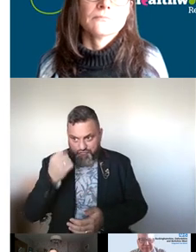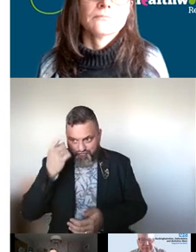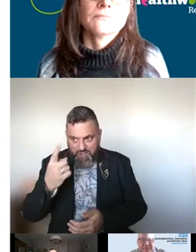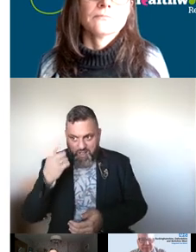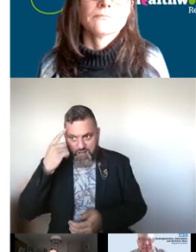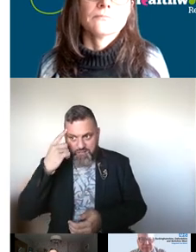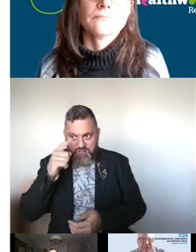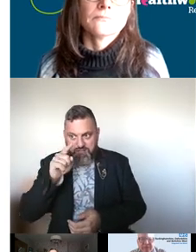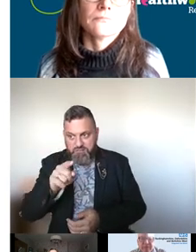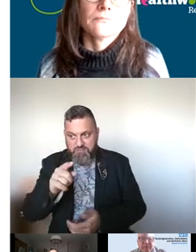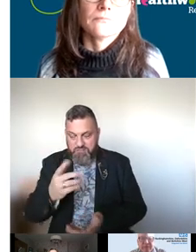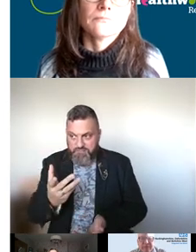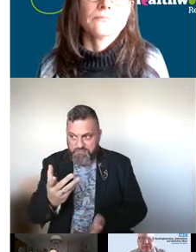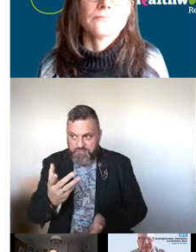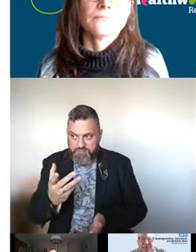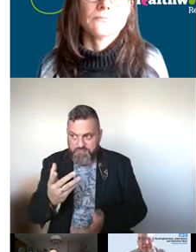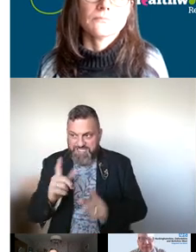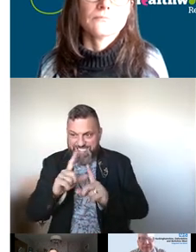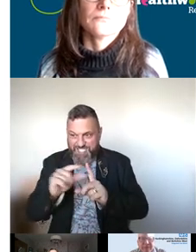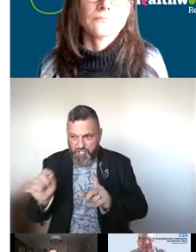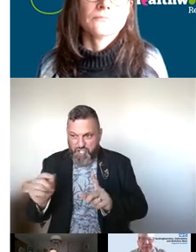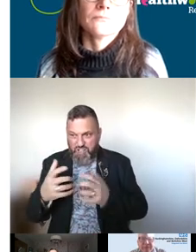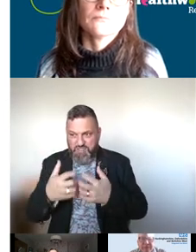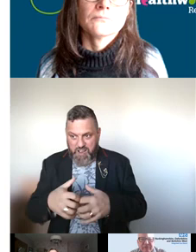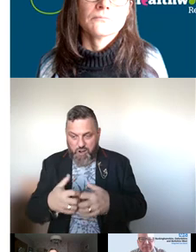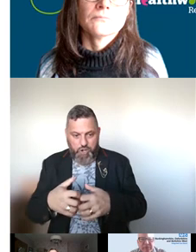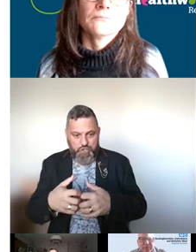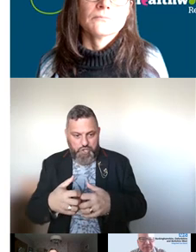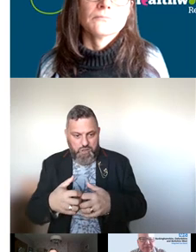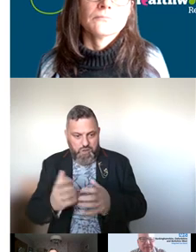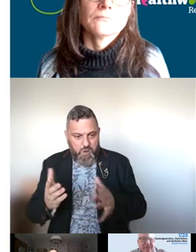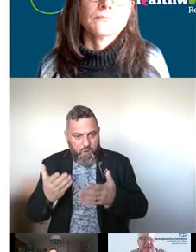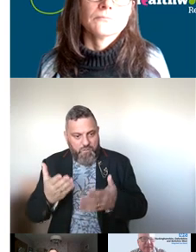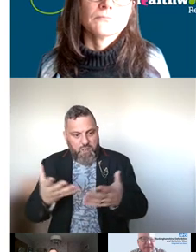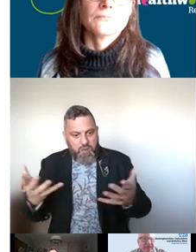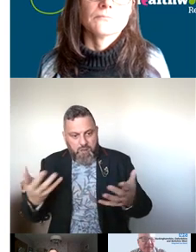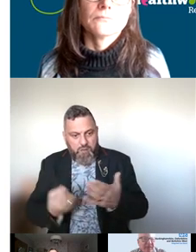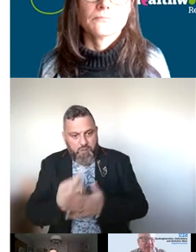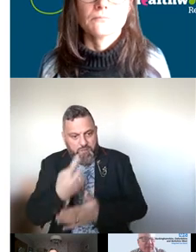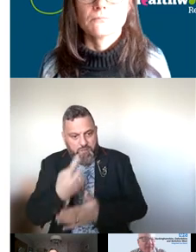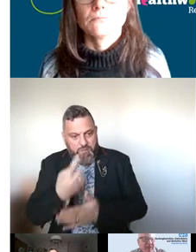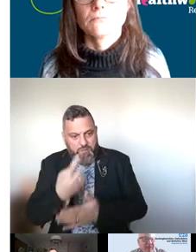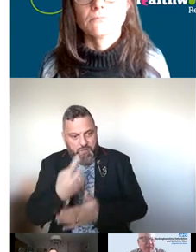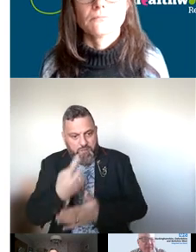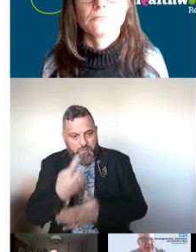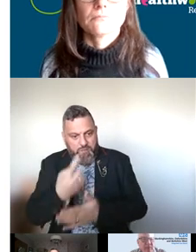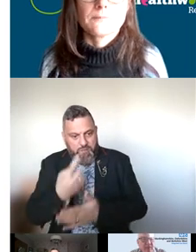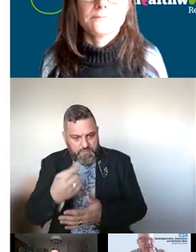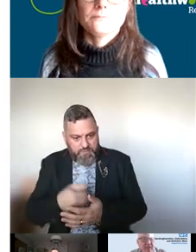in digital technology is something which offers great opportunities. And I mean, I think